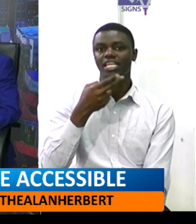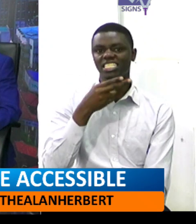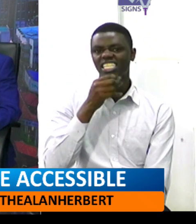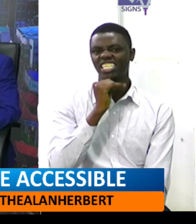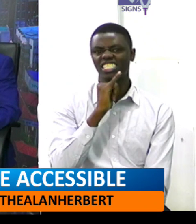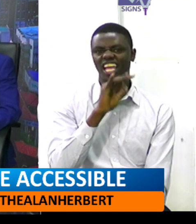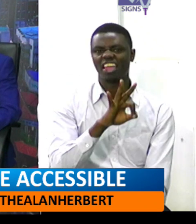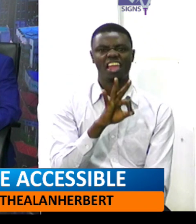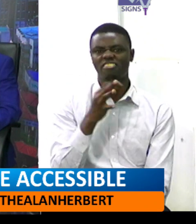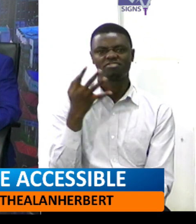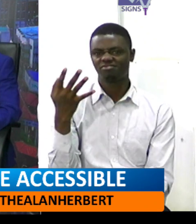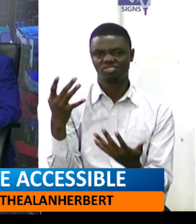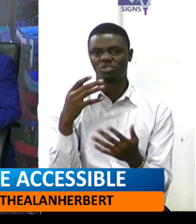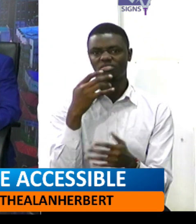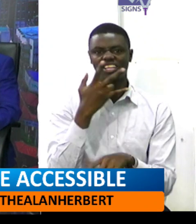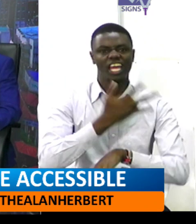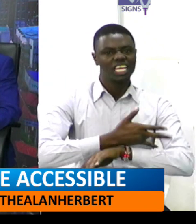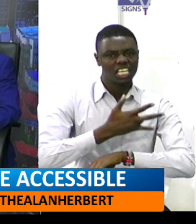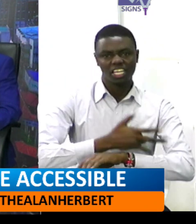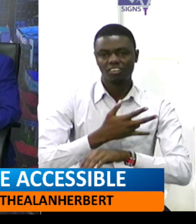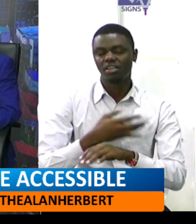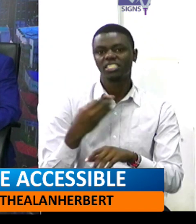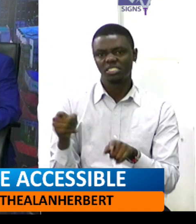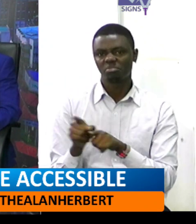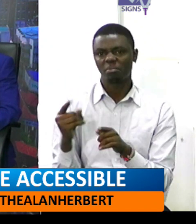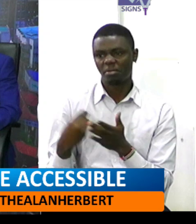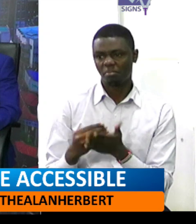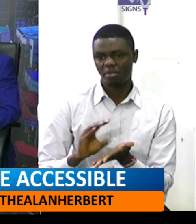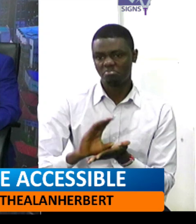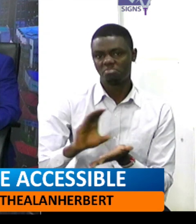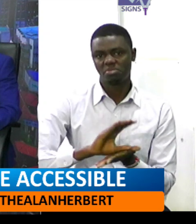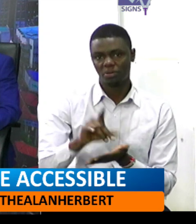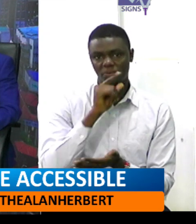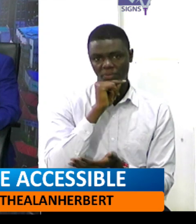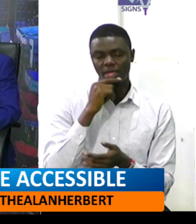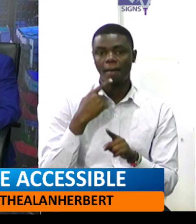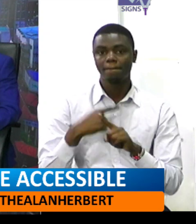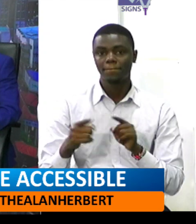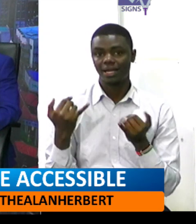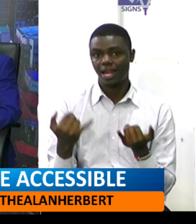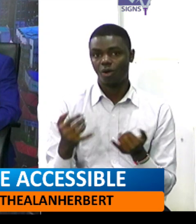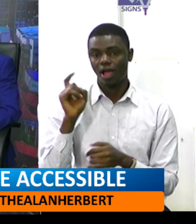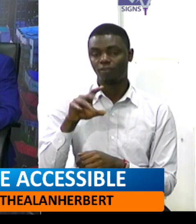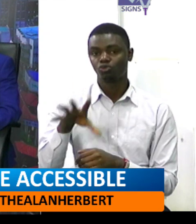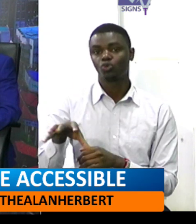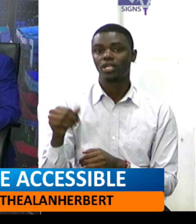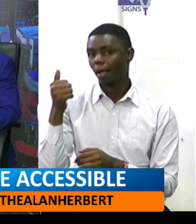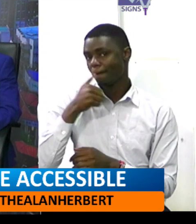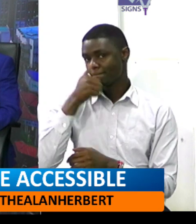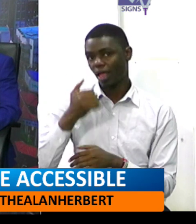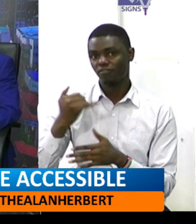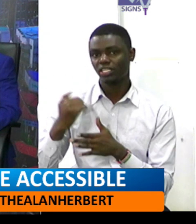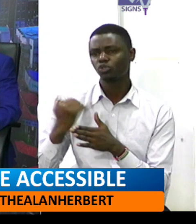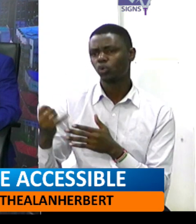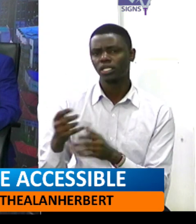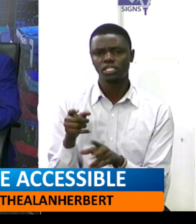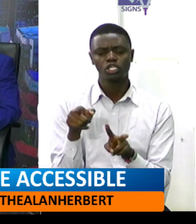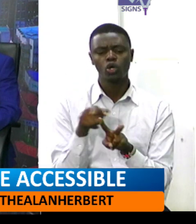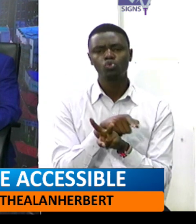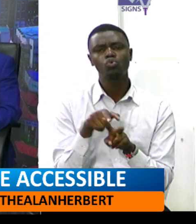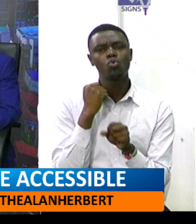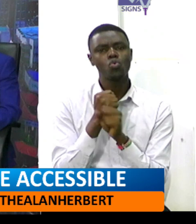NHIF, still convoluted, but remittances are still made, but now also have to take private insurance. How do the two work?